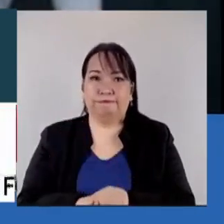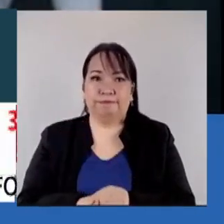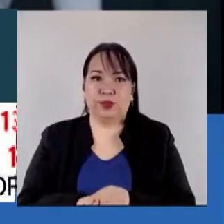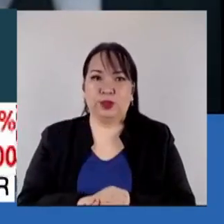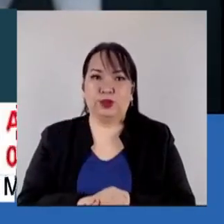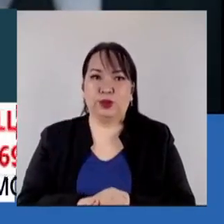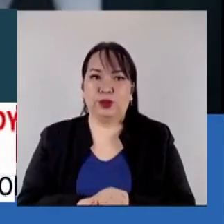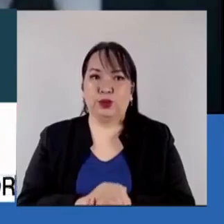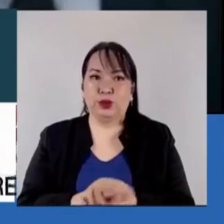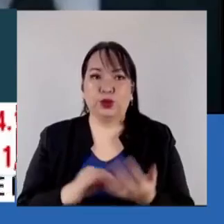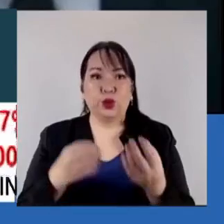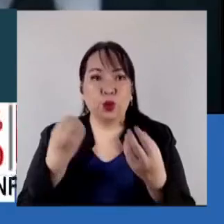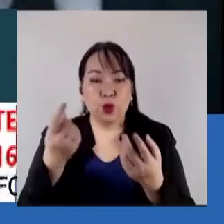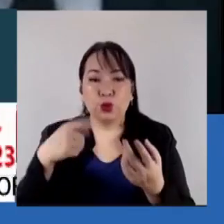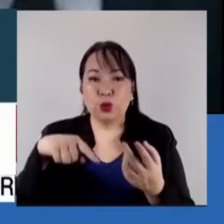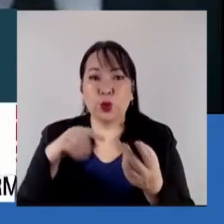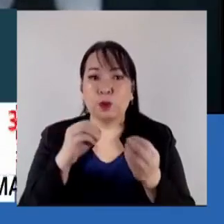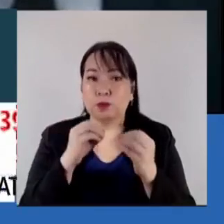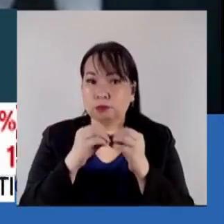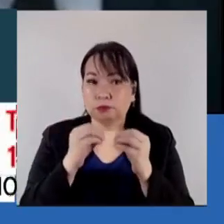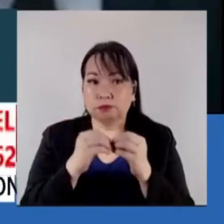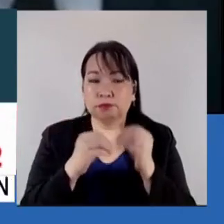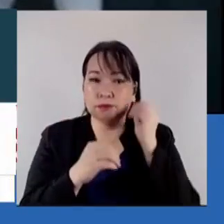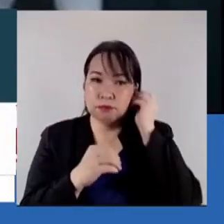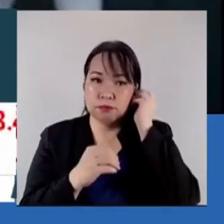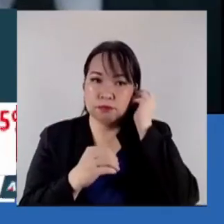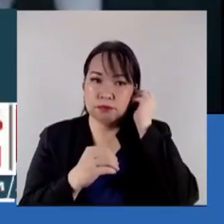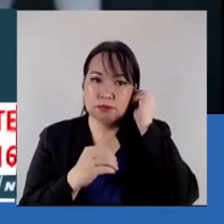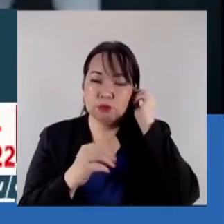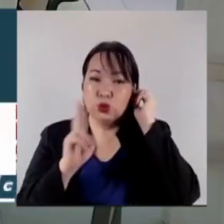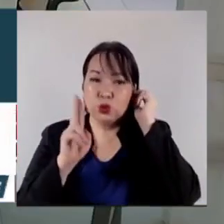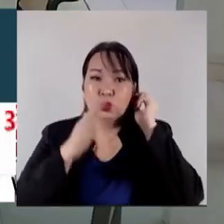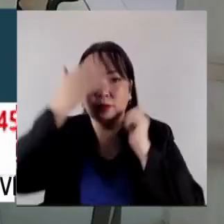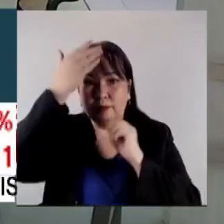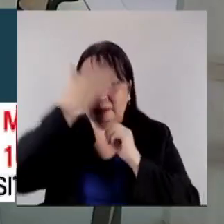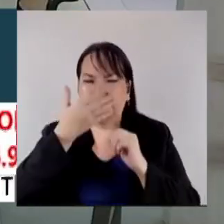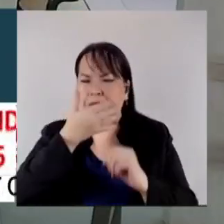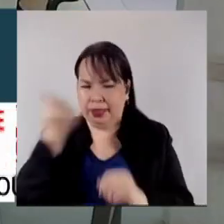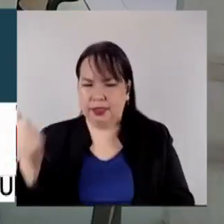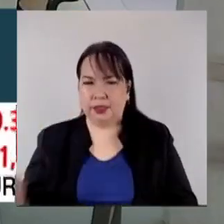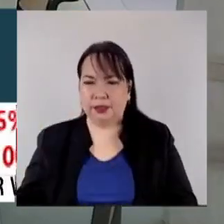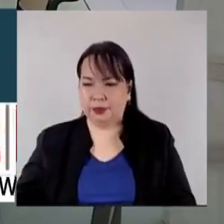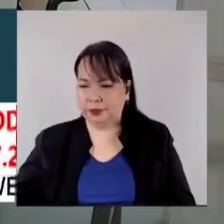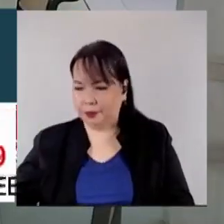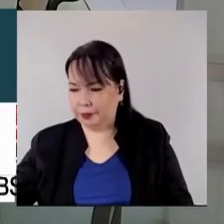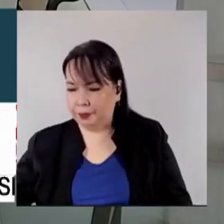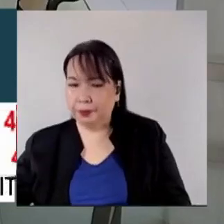we need to go into the use of face shields or not.